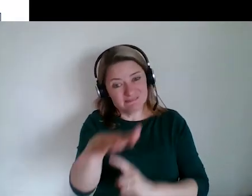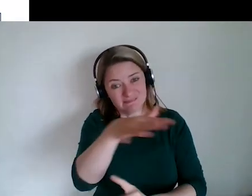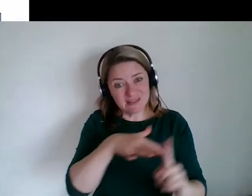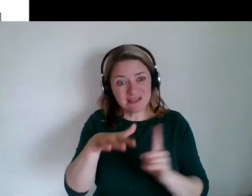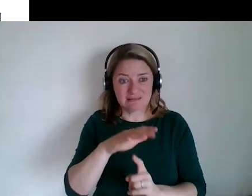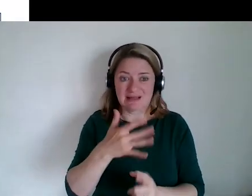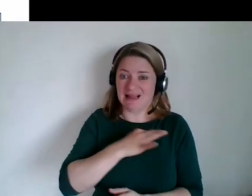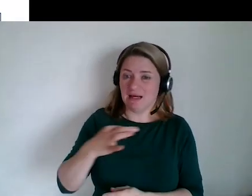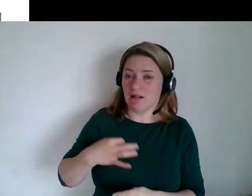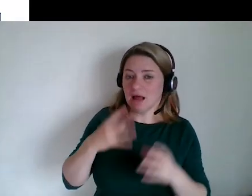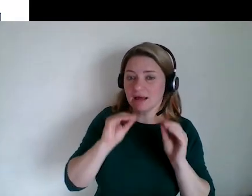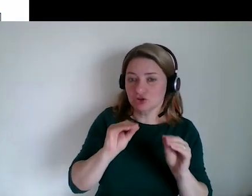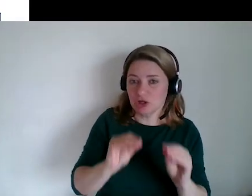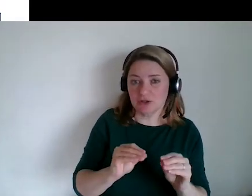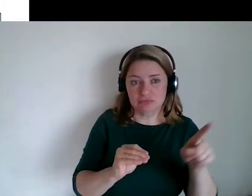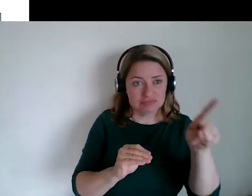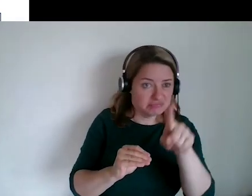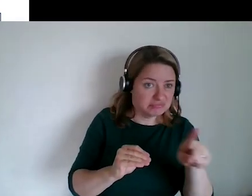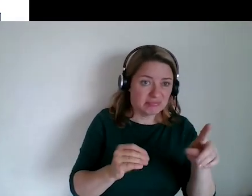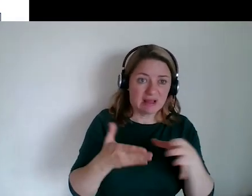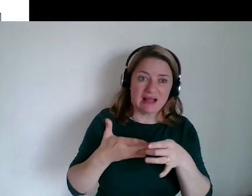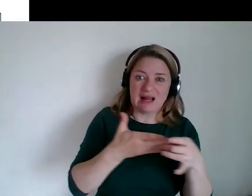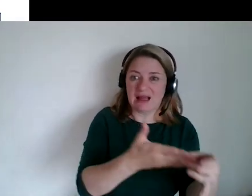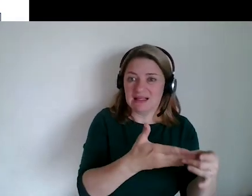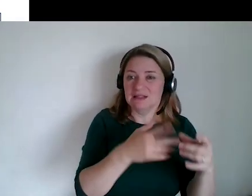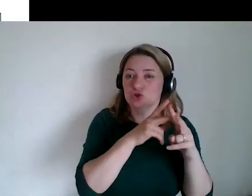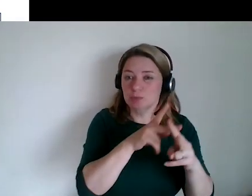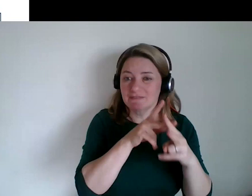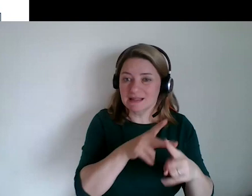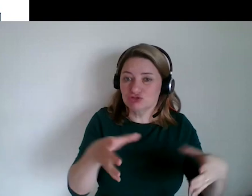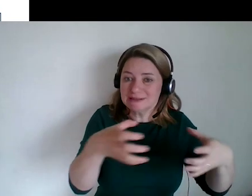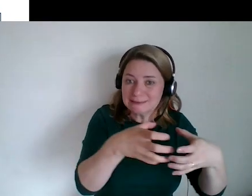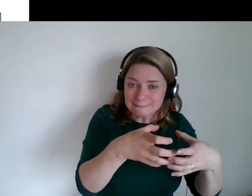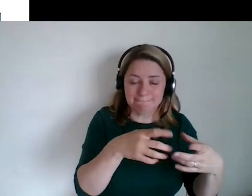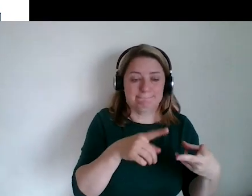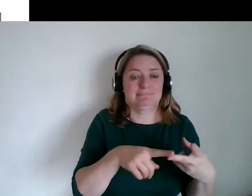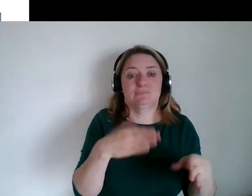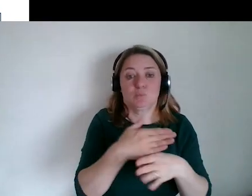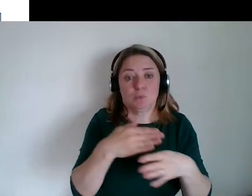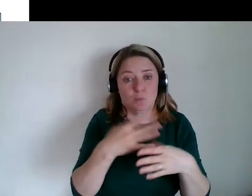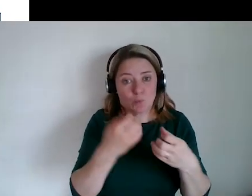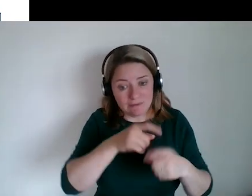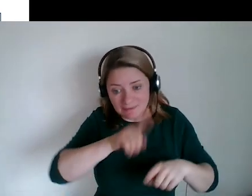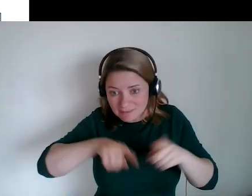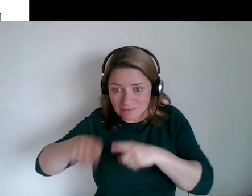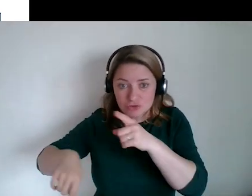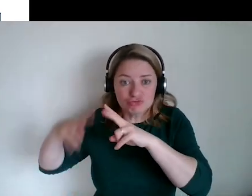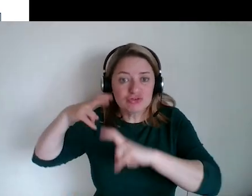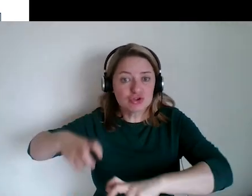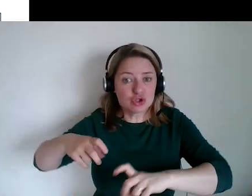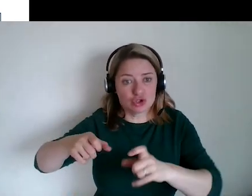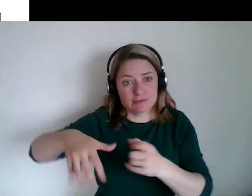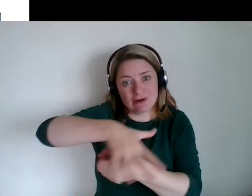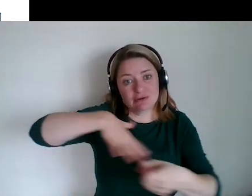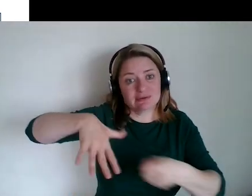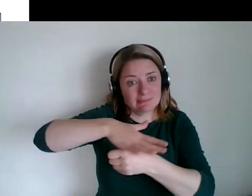clinical education, such as leading supervisory teams, including across multiple research paradigms, the use of